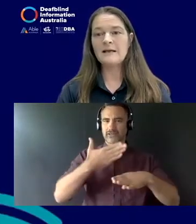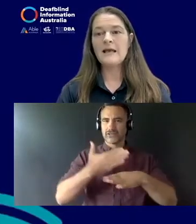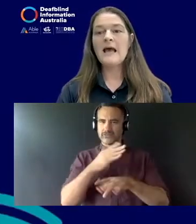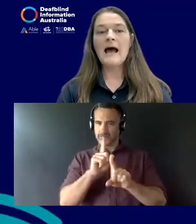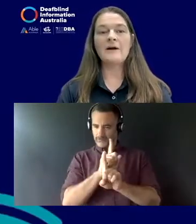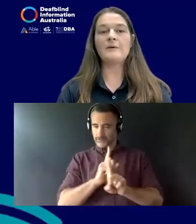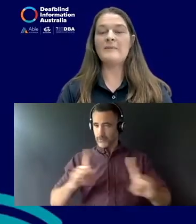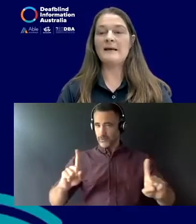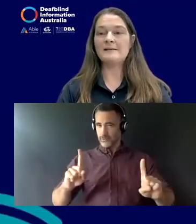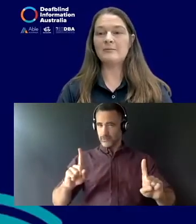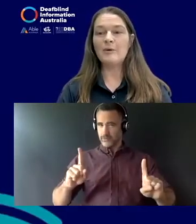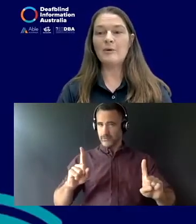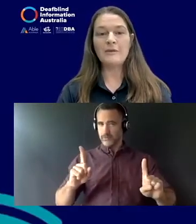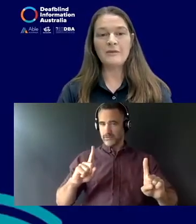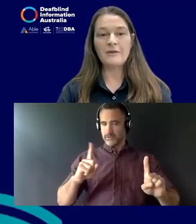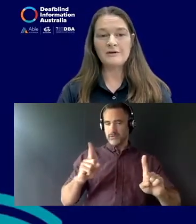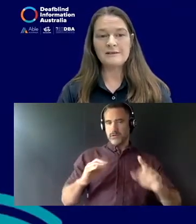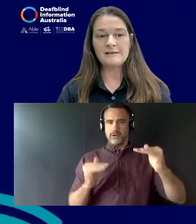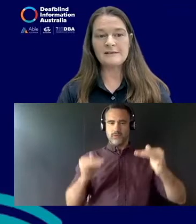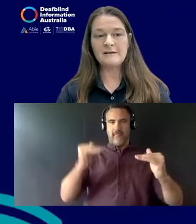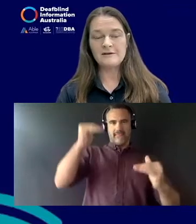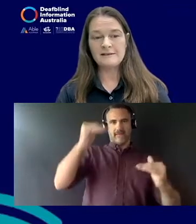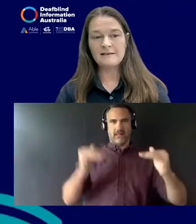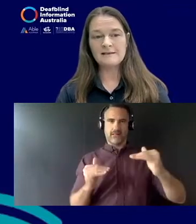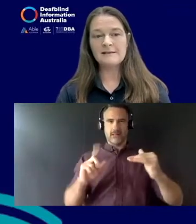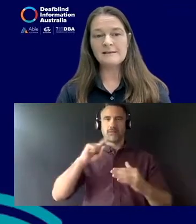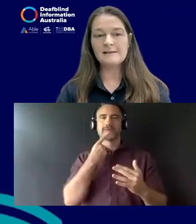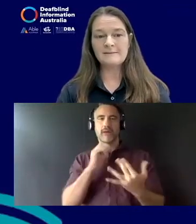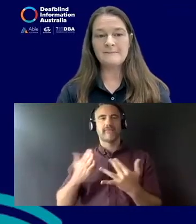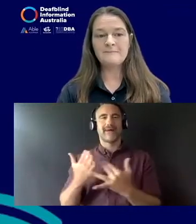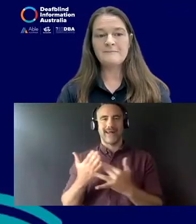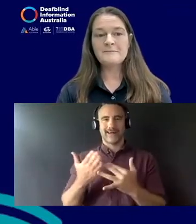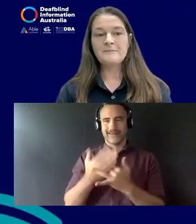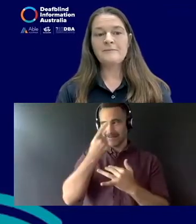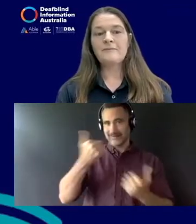hearing, how do we best support those senses?